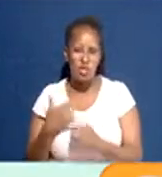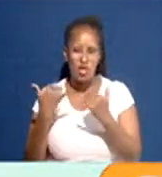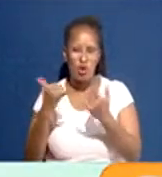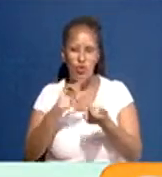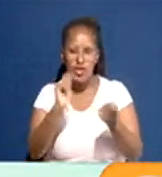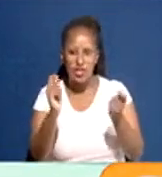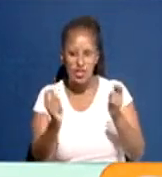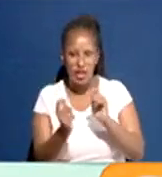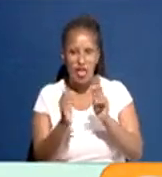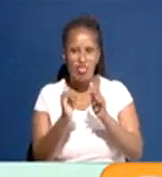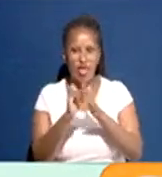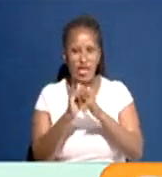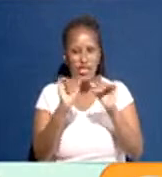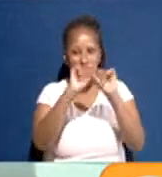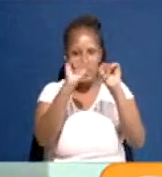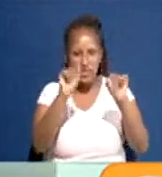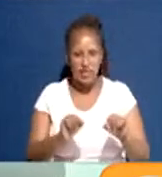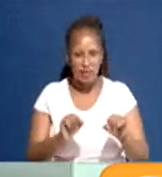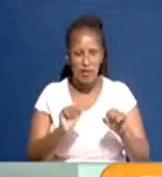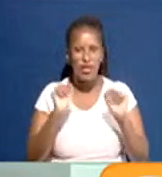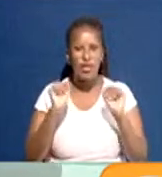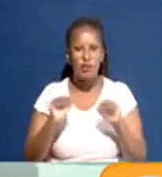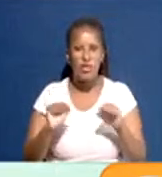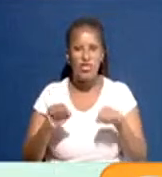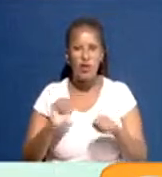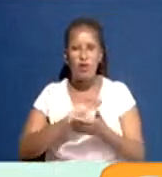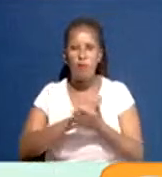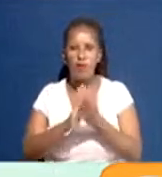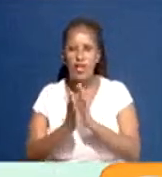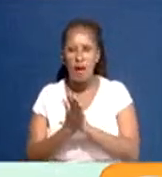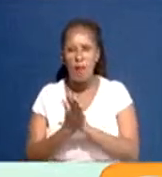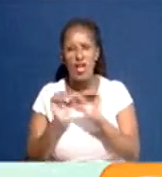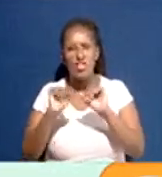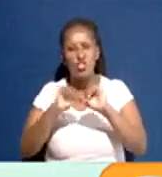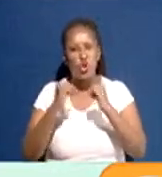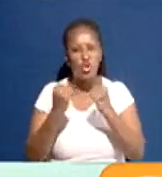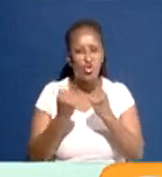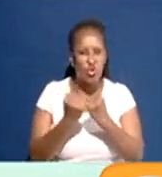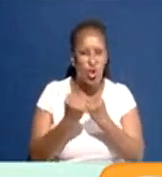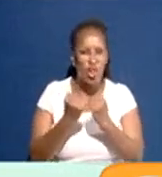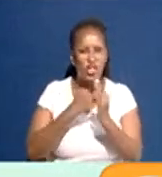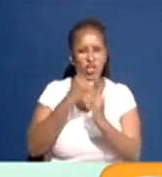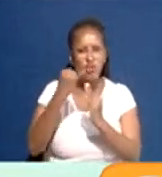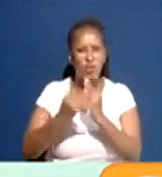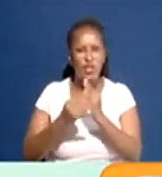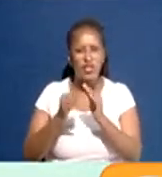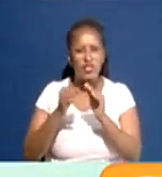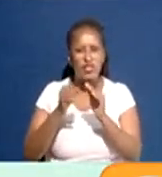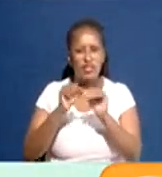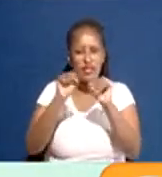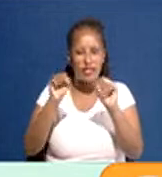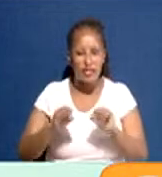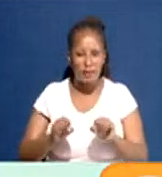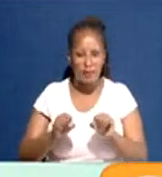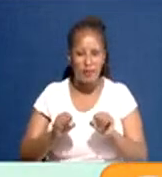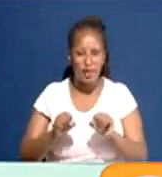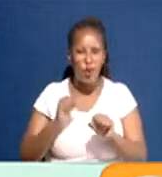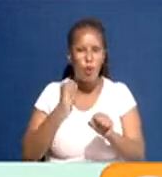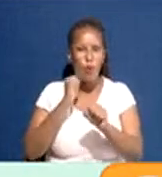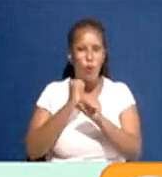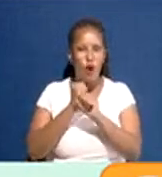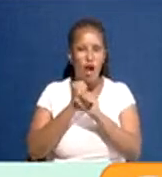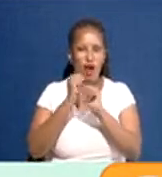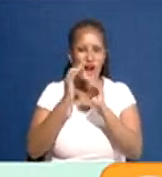change that whole framework so that it becomes a social insurance scheme called the